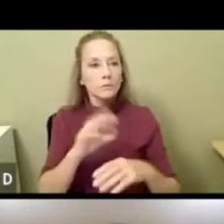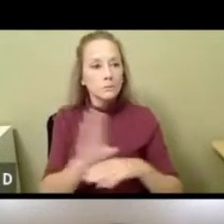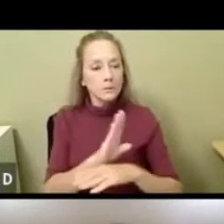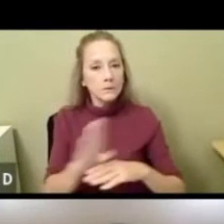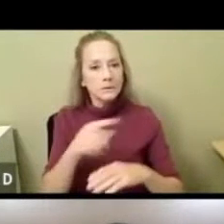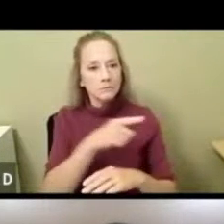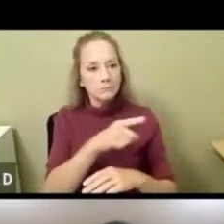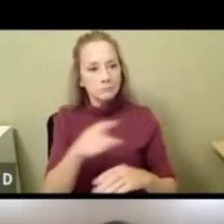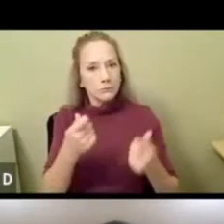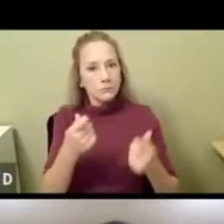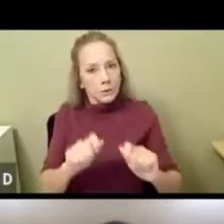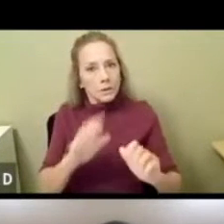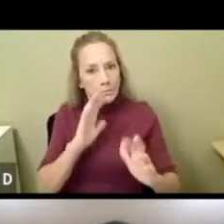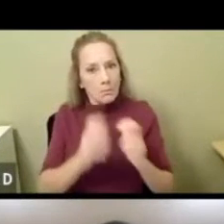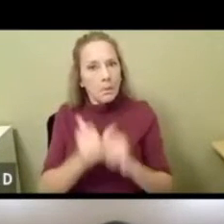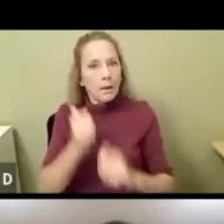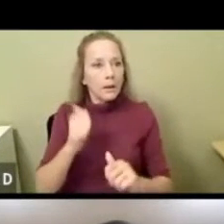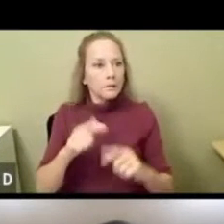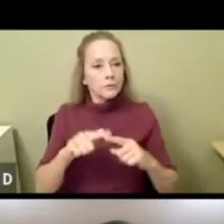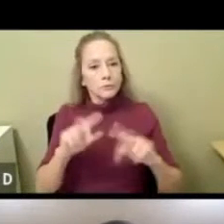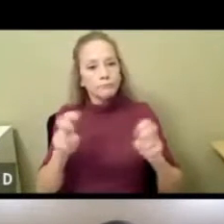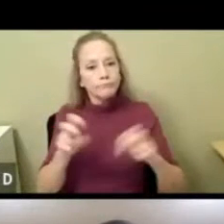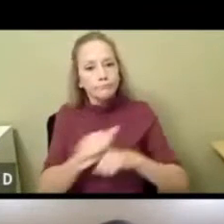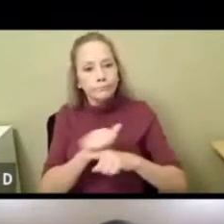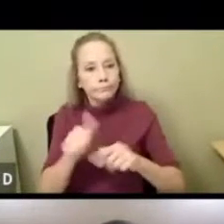practice safety measures.